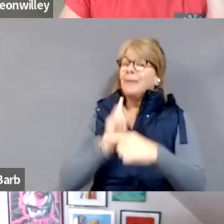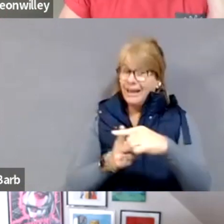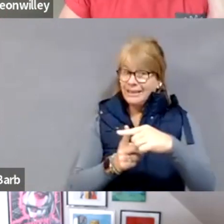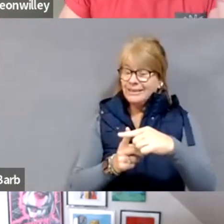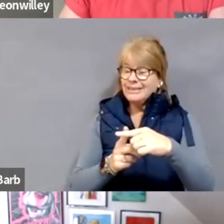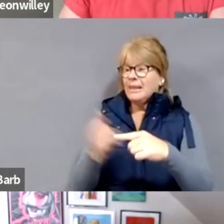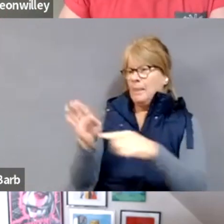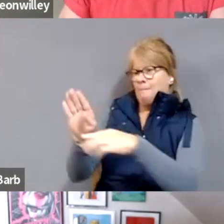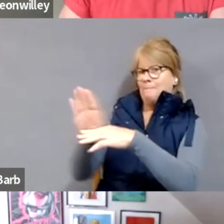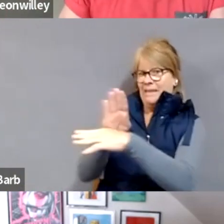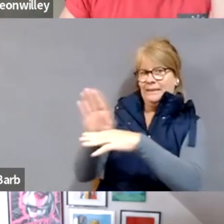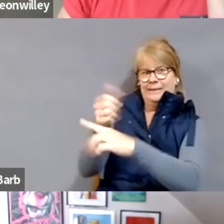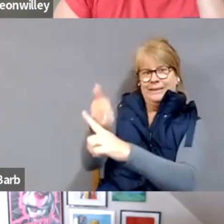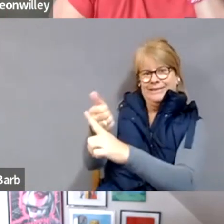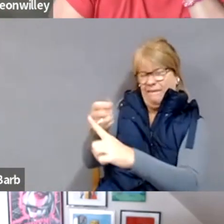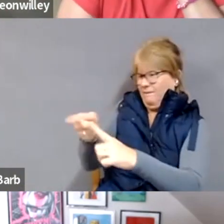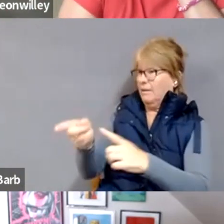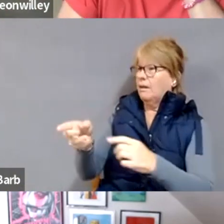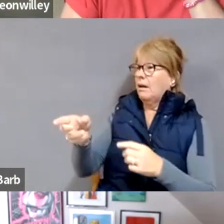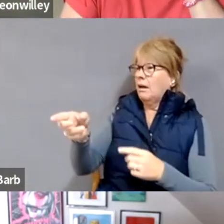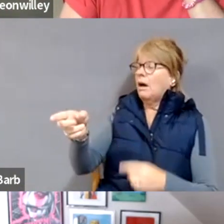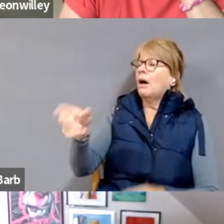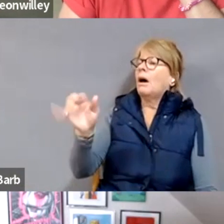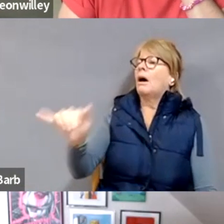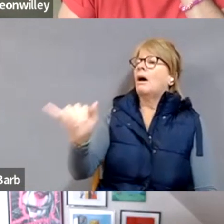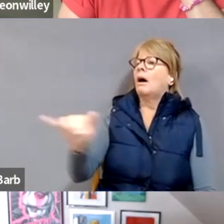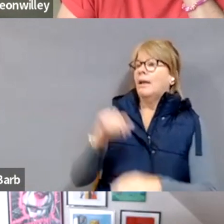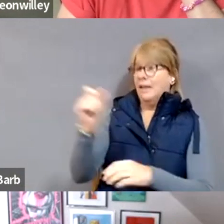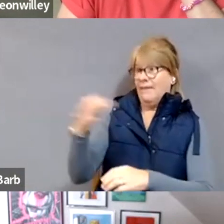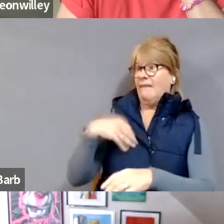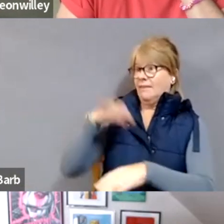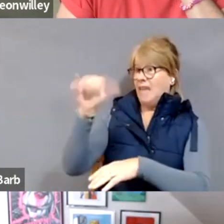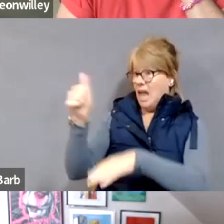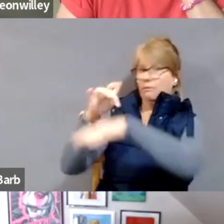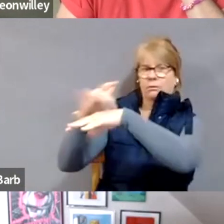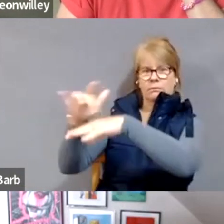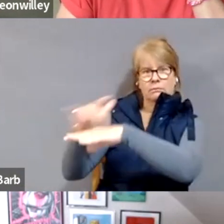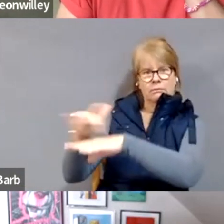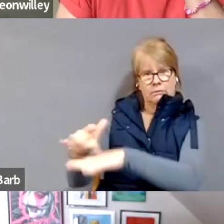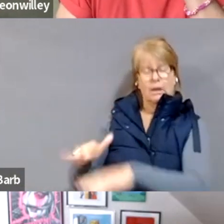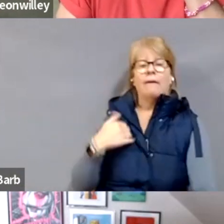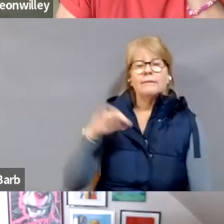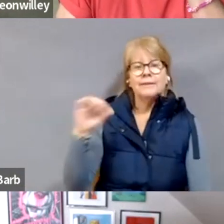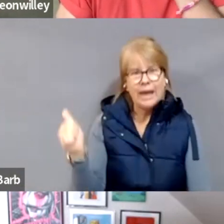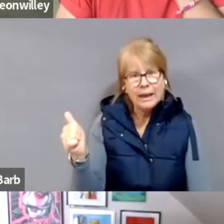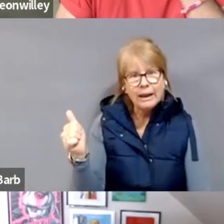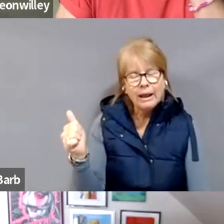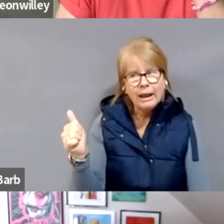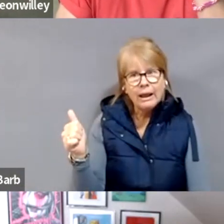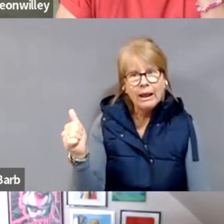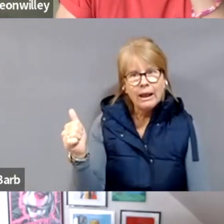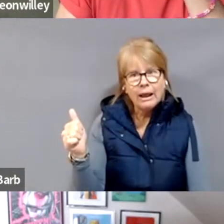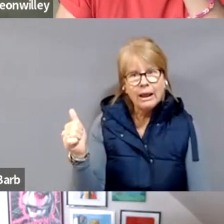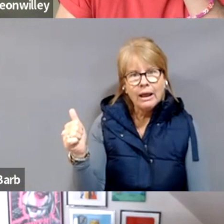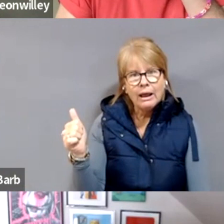itself, and that if there's 10 slots available, there's always going to be someone that's not